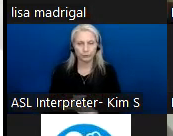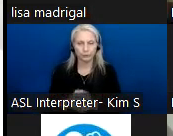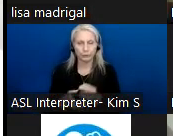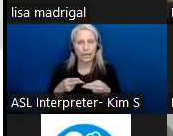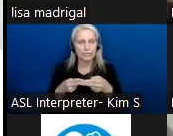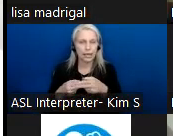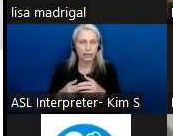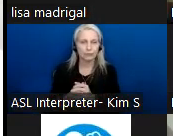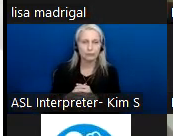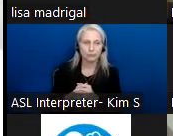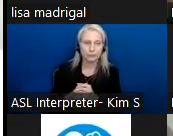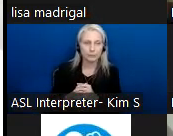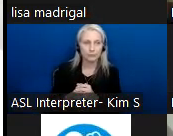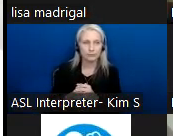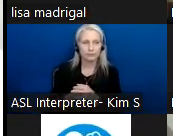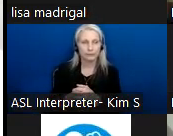please.